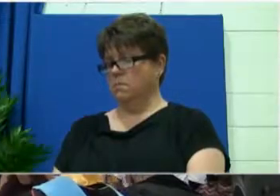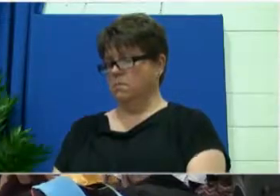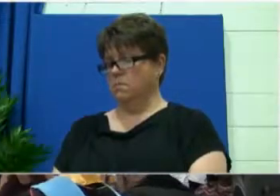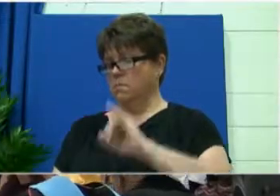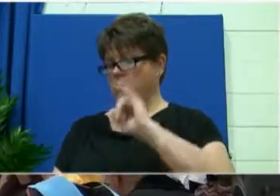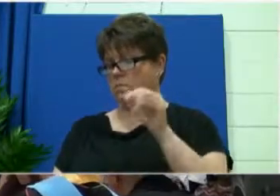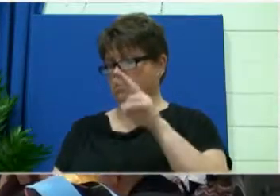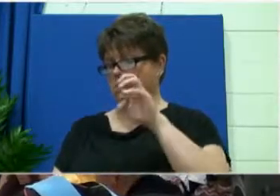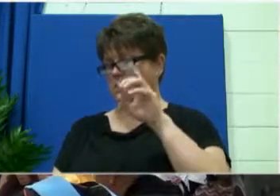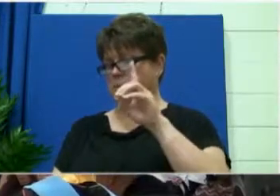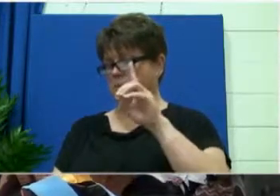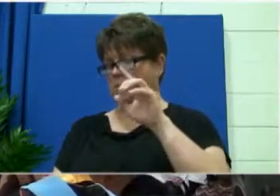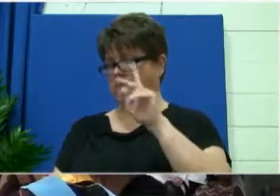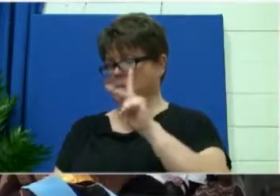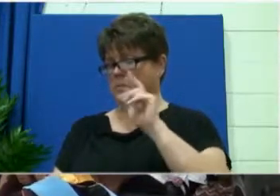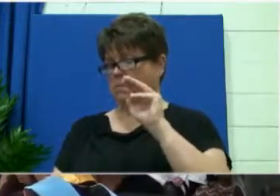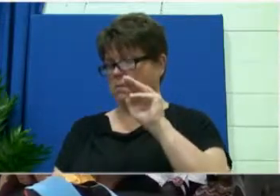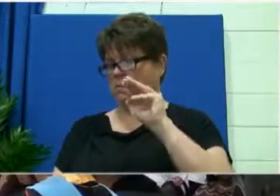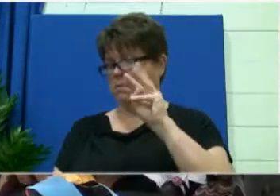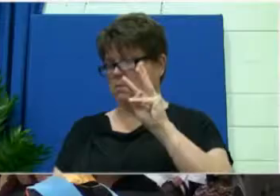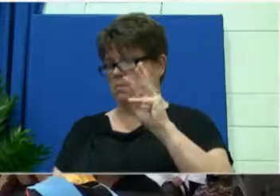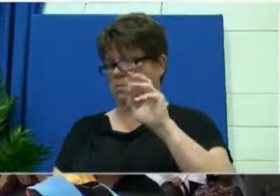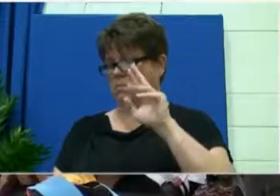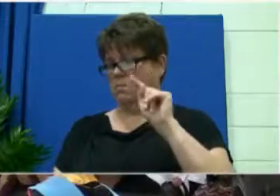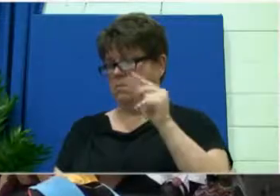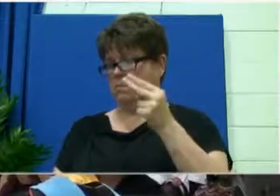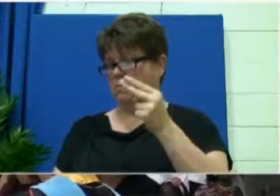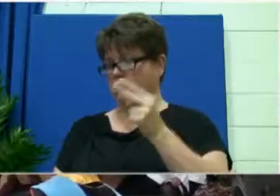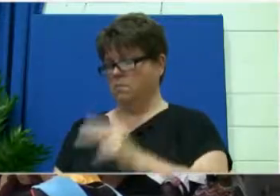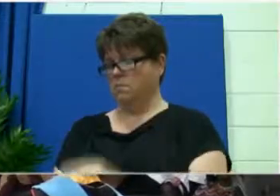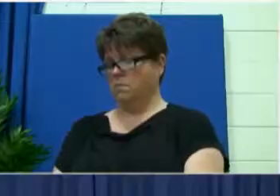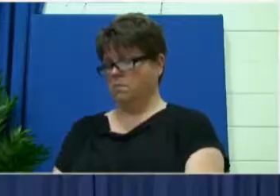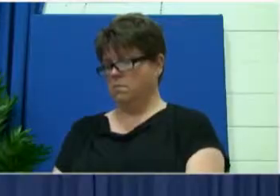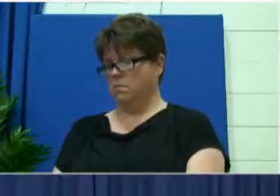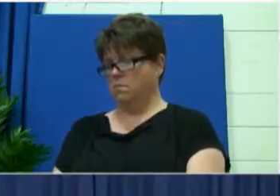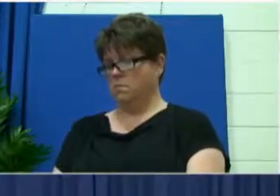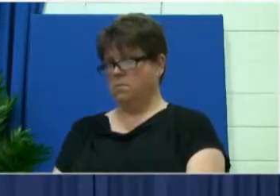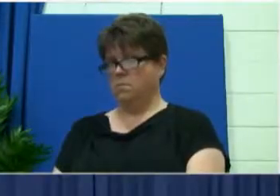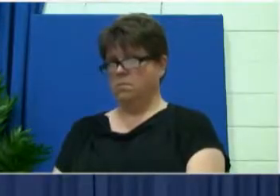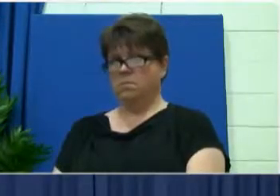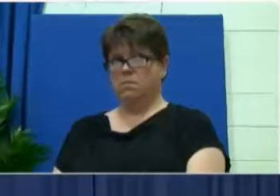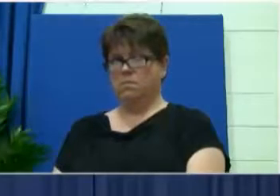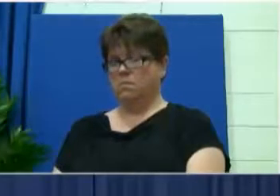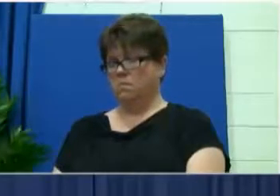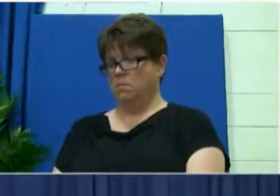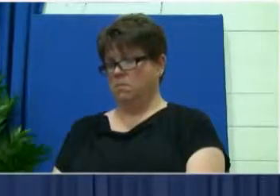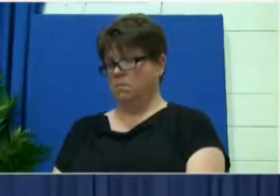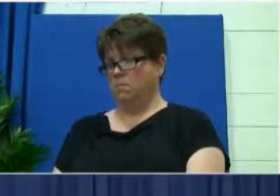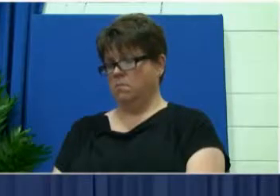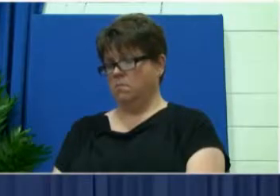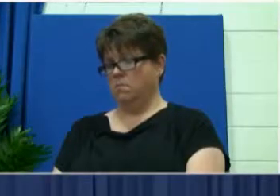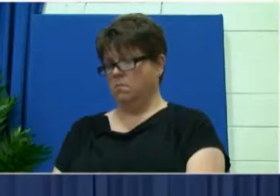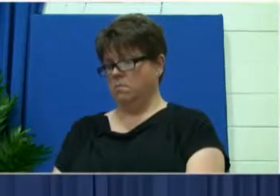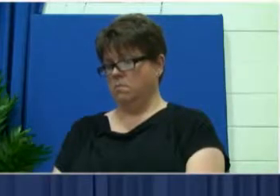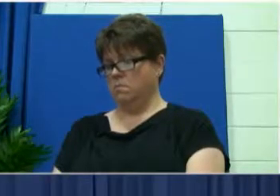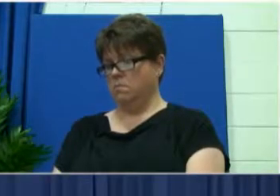Jared Raymond Campworth, magna cum laude, Associate in Engineering Science.